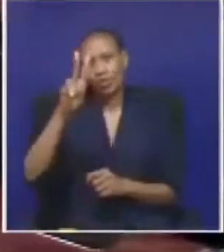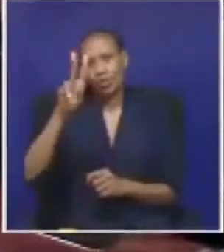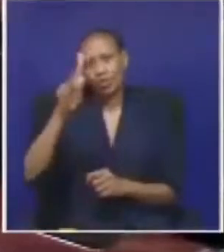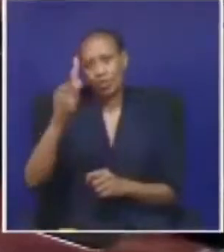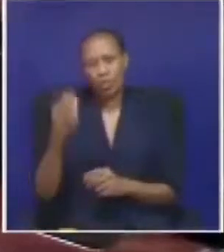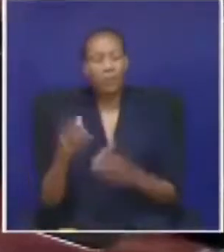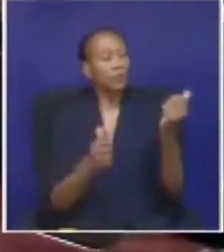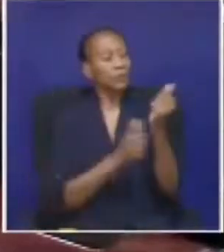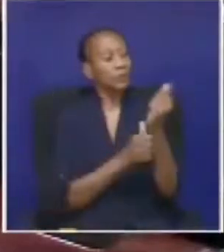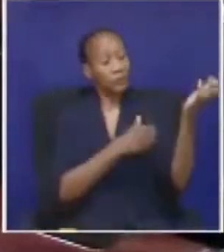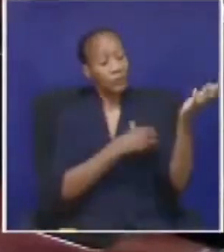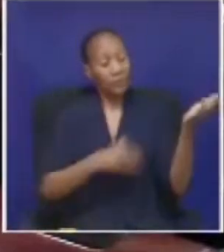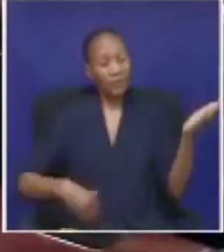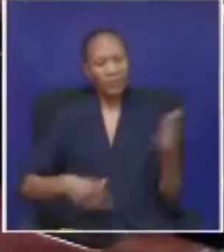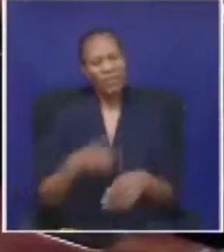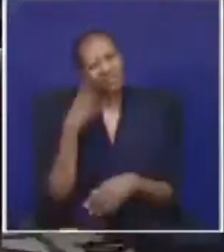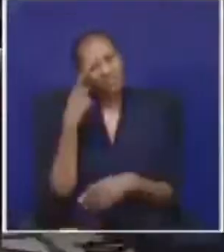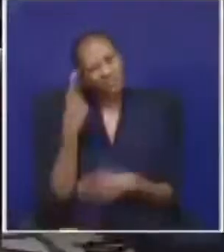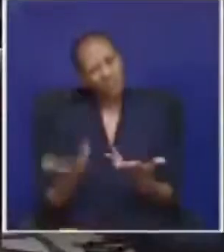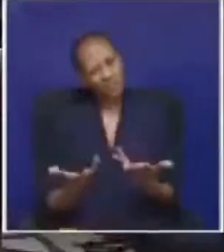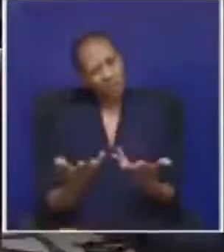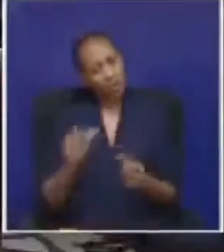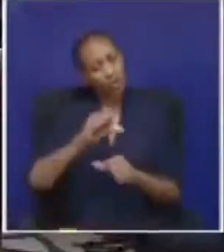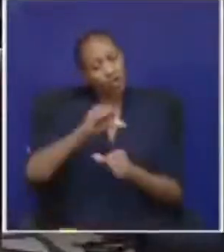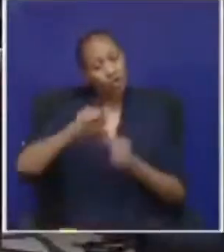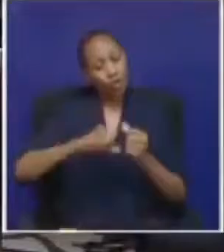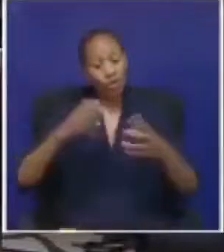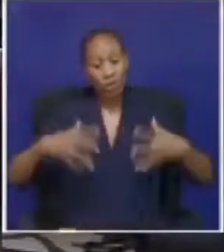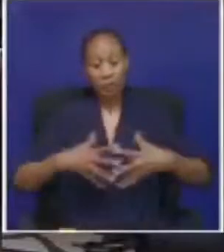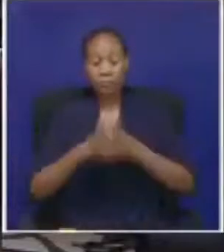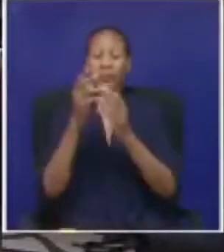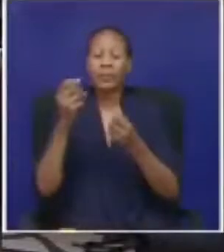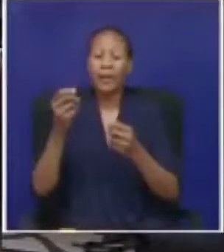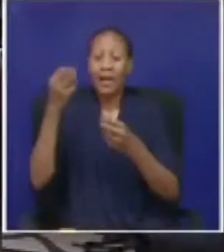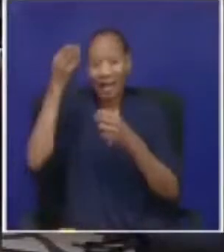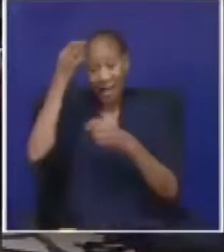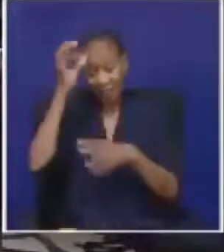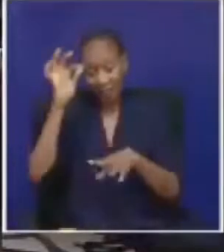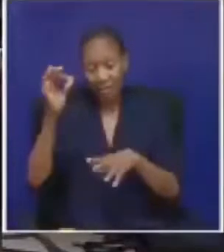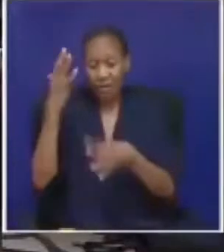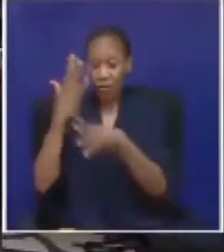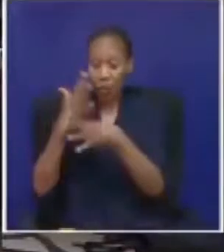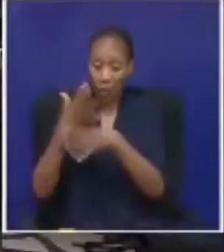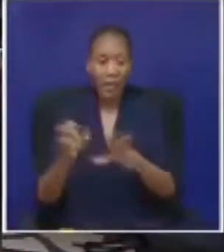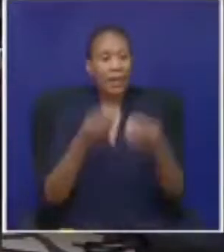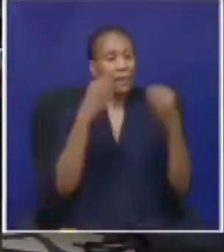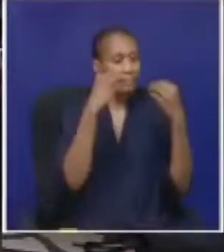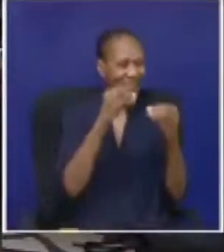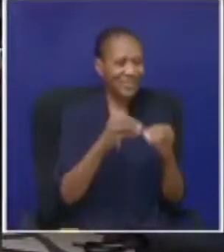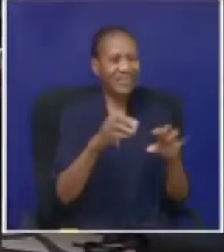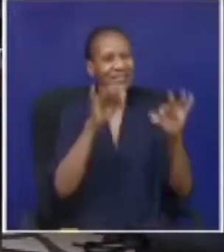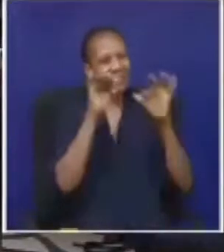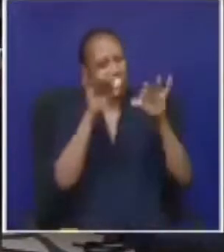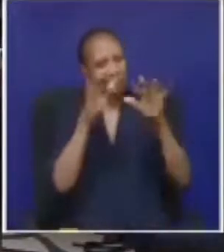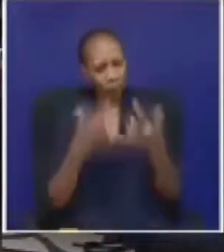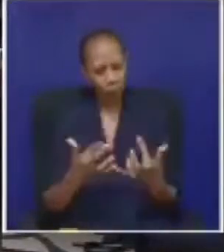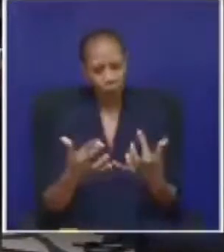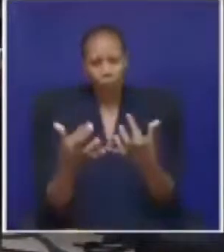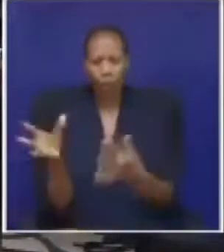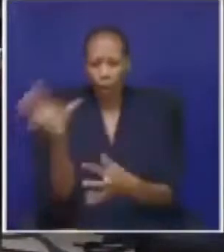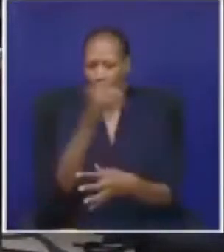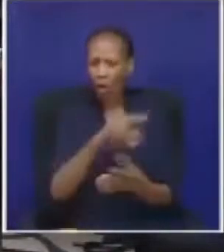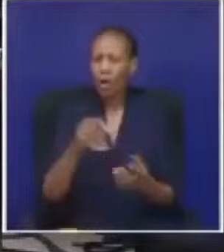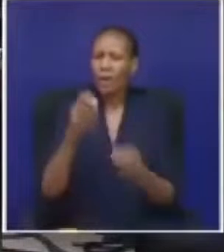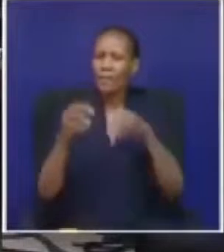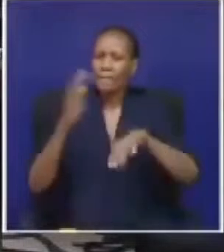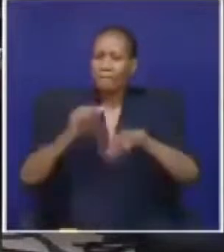Deputy President, considering that social compacting between the government, labor, business and civil organizations is central not only to